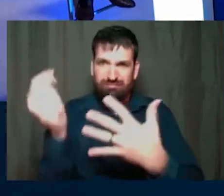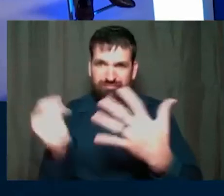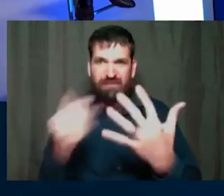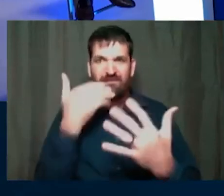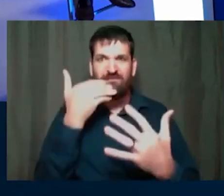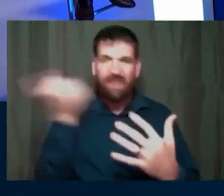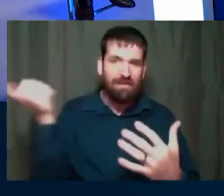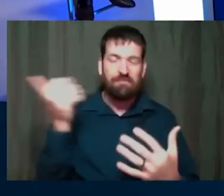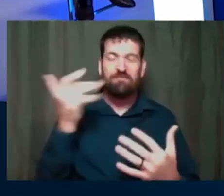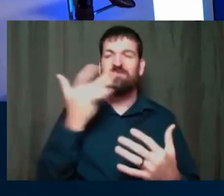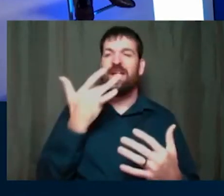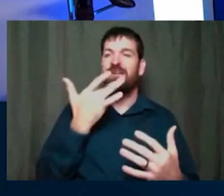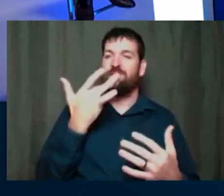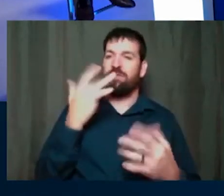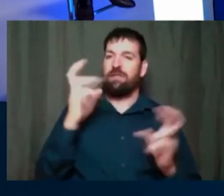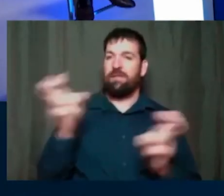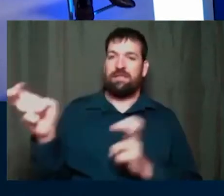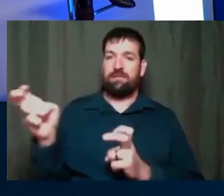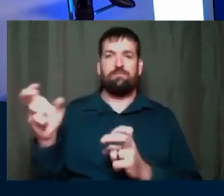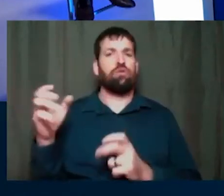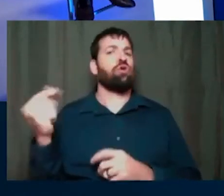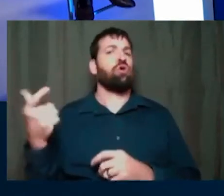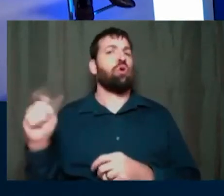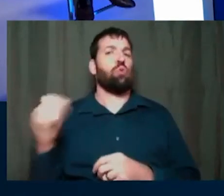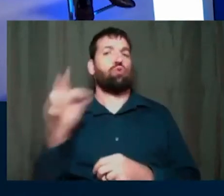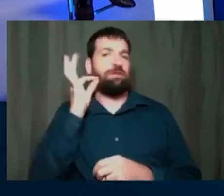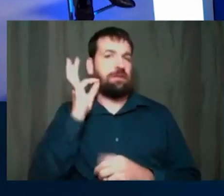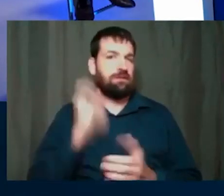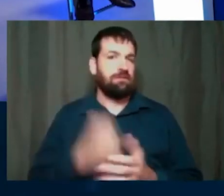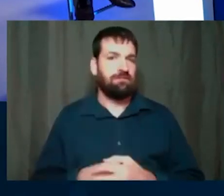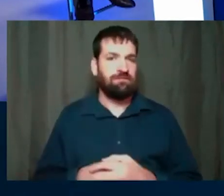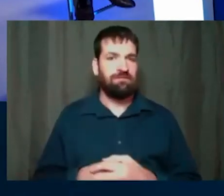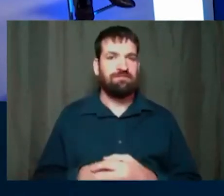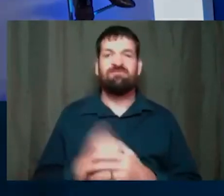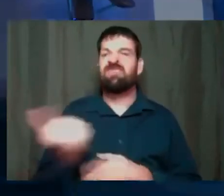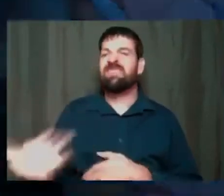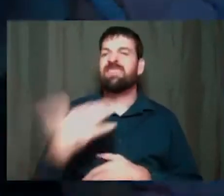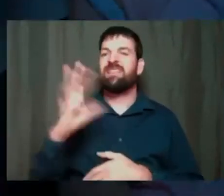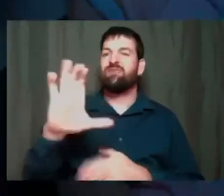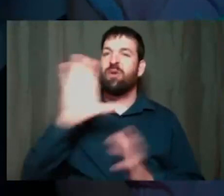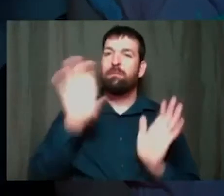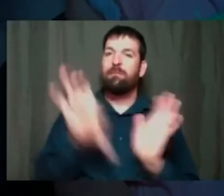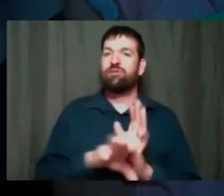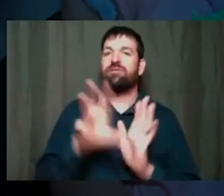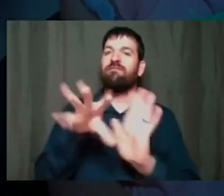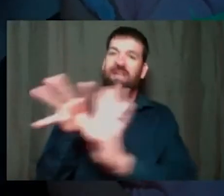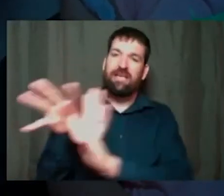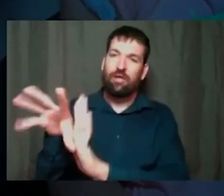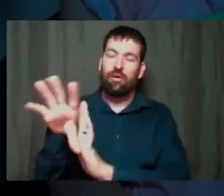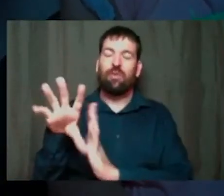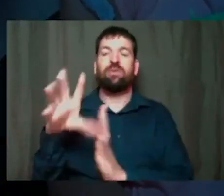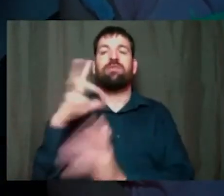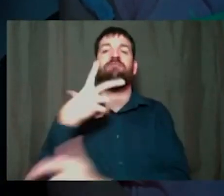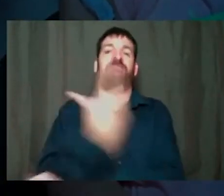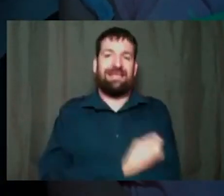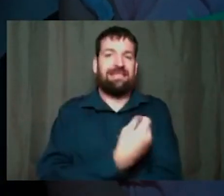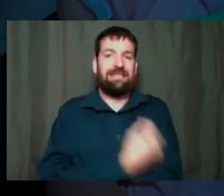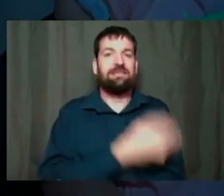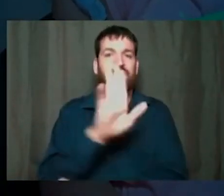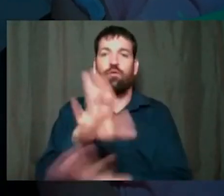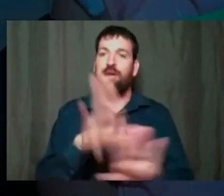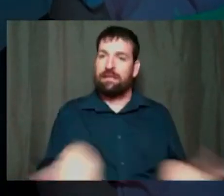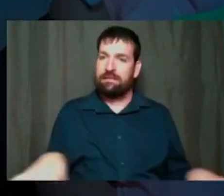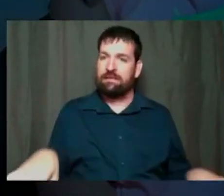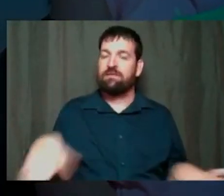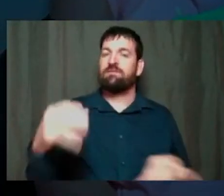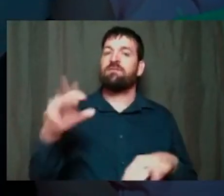right. Go Chiefs. All right. Send us Sporting. your pictures and videos of your kiddos getting their vaccines. You can send those through Facebook